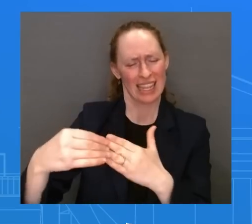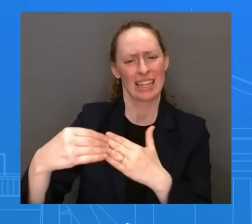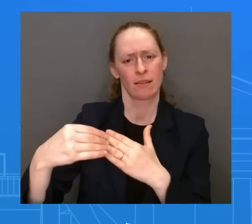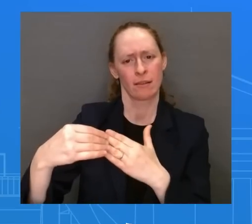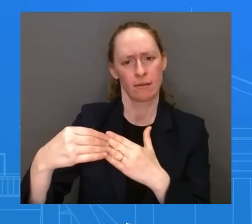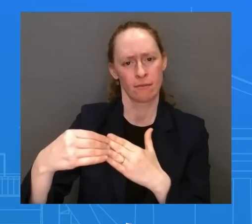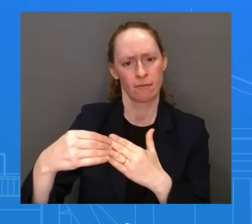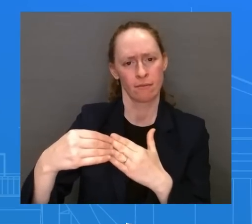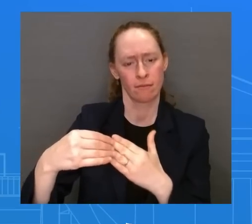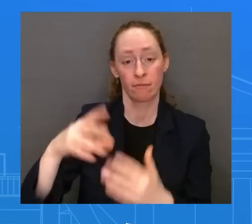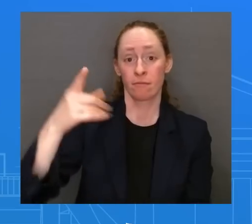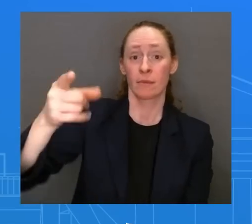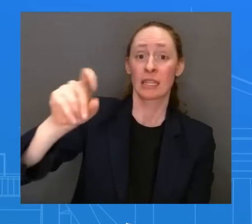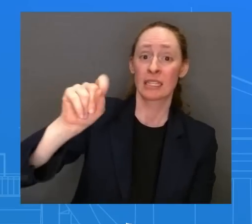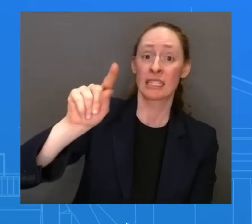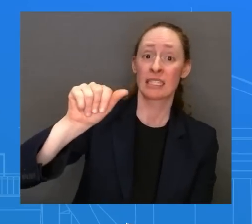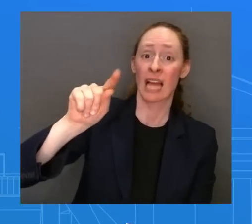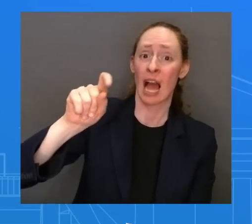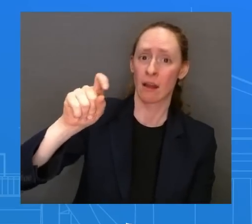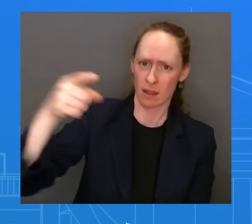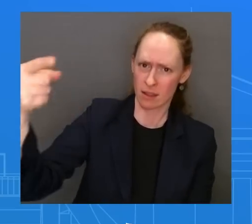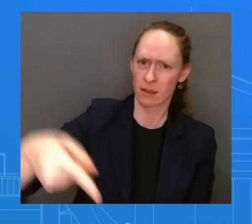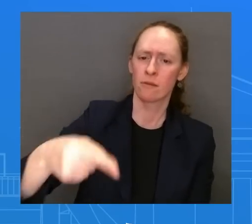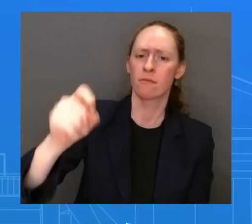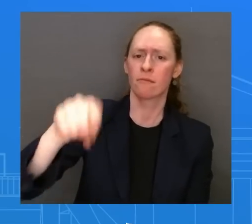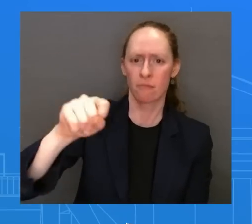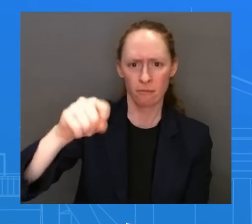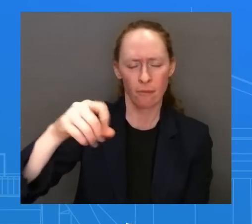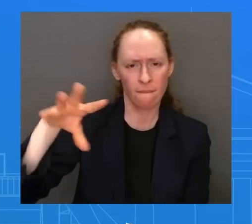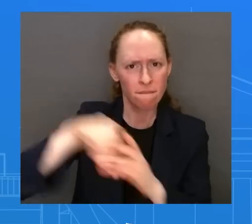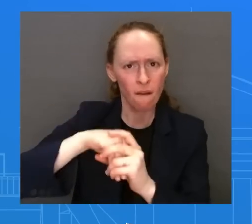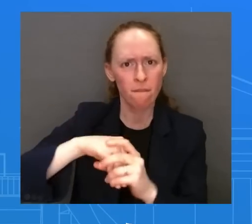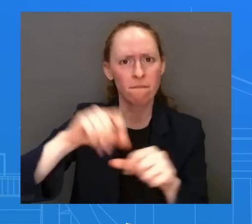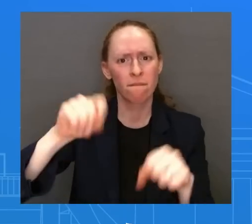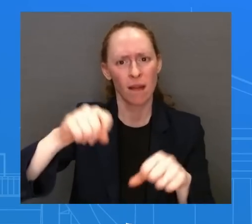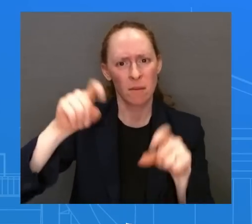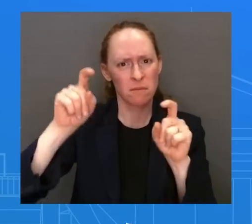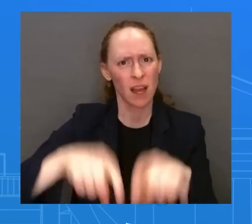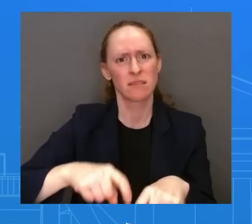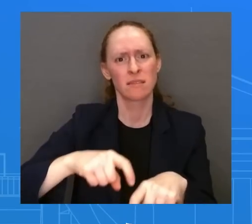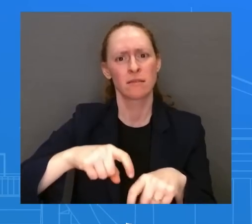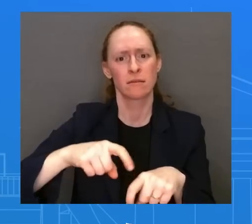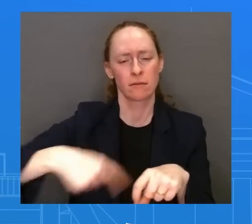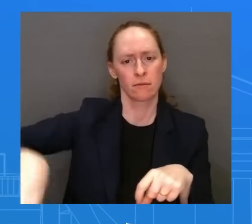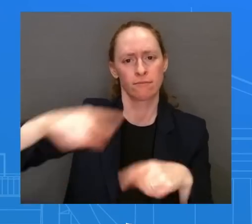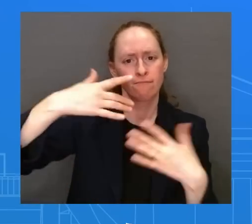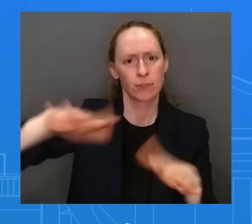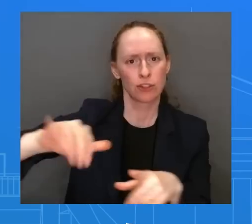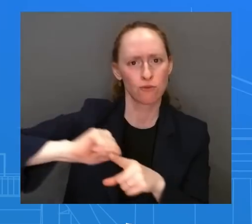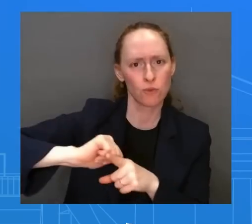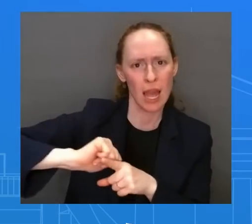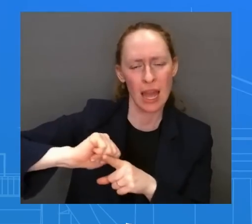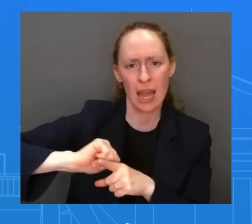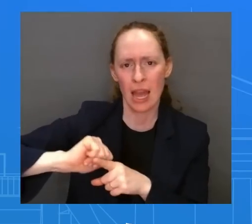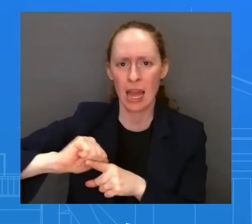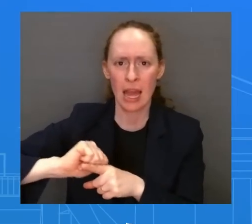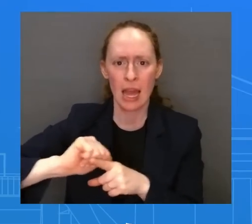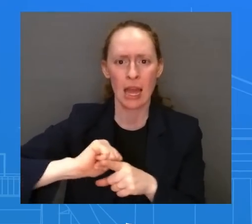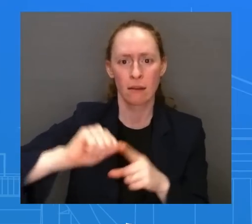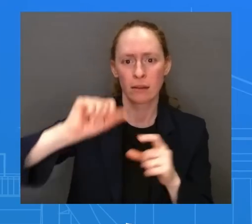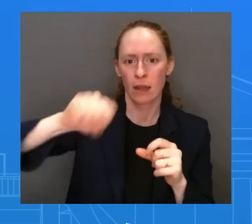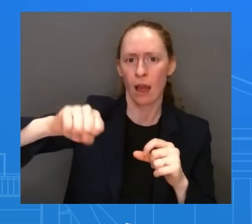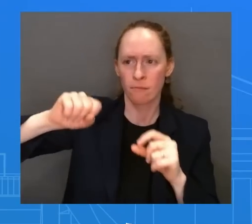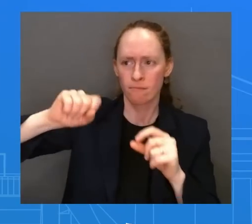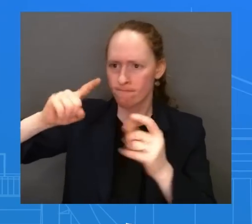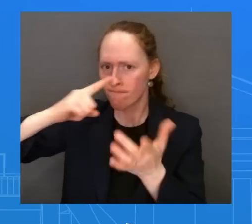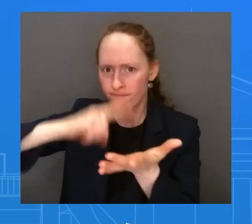diplomatic officers uh Consular officers people trained in in the in the in the vetting of of individuals coming in we